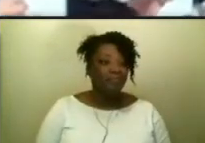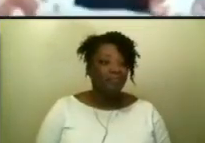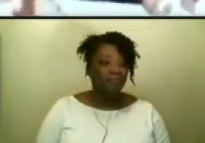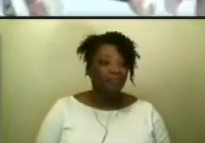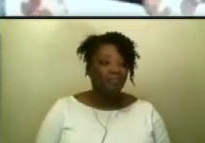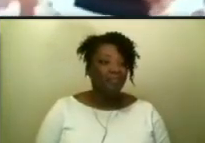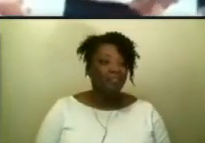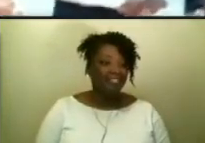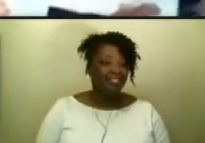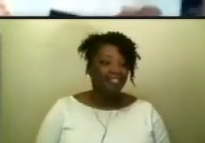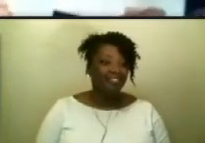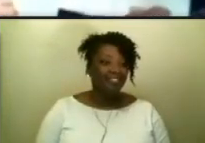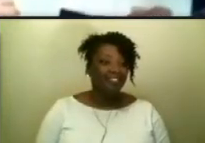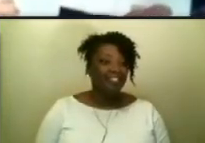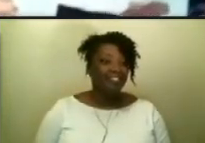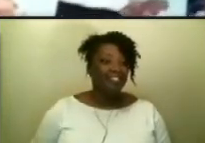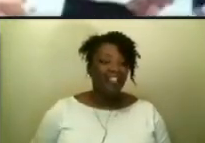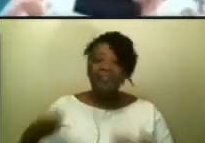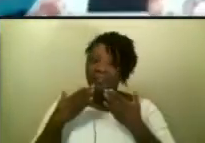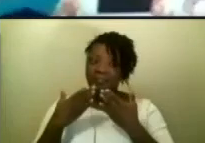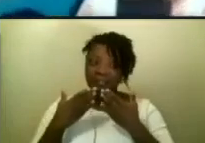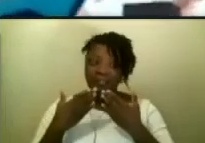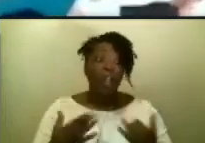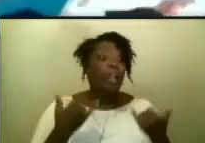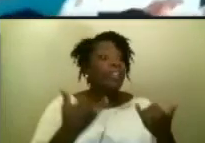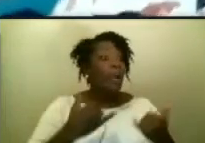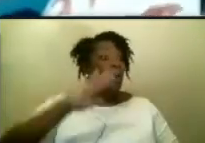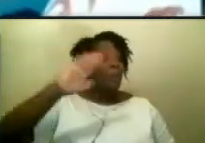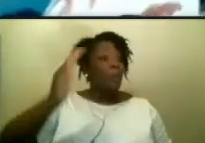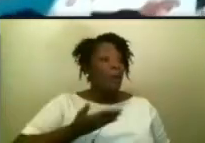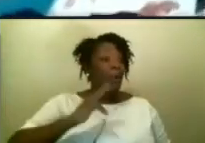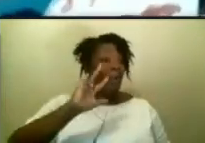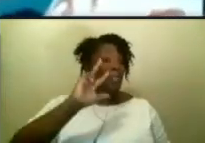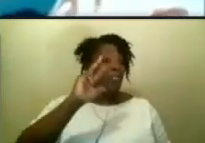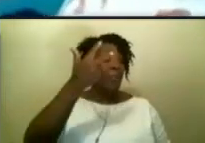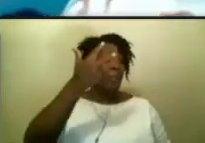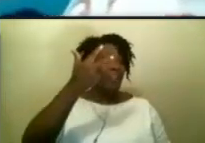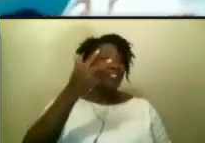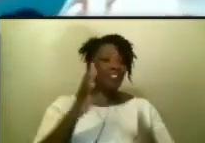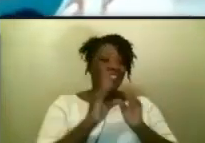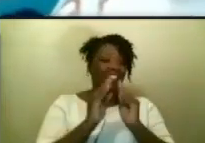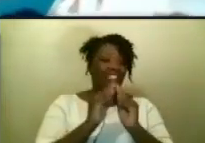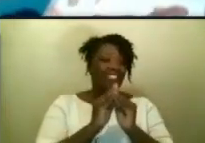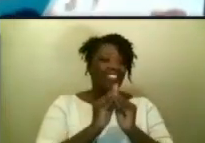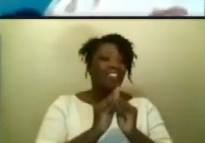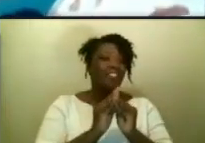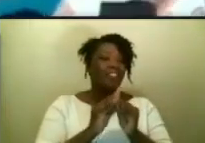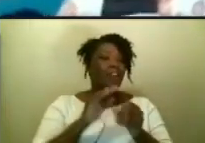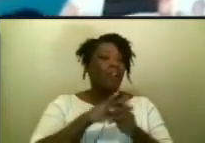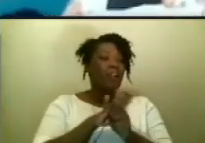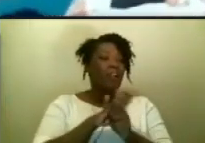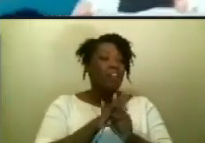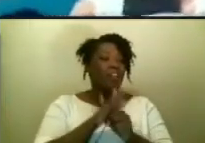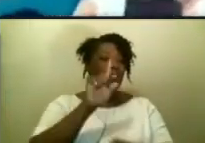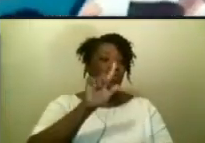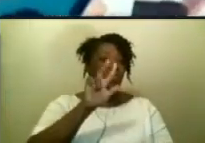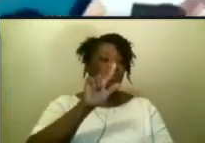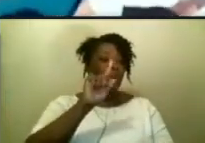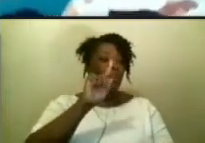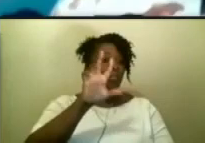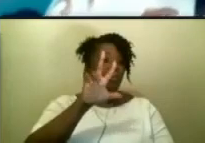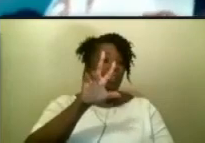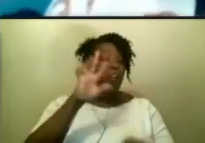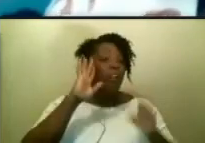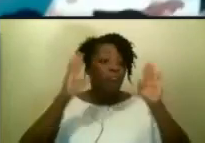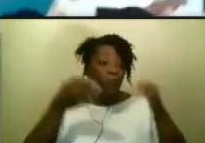Thank you, Denise. So welcome to our third virtual COVID313 town hall in supporting Detroit immigrant families during the